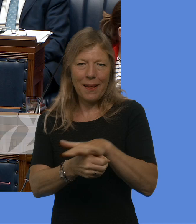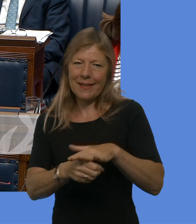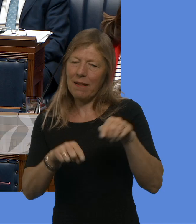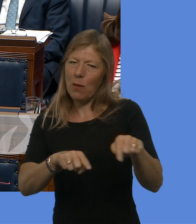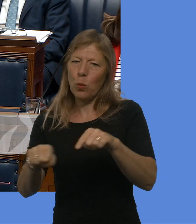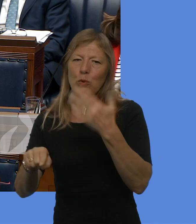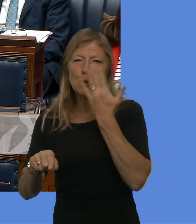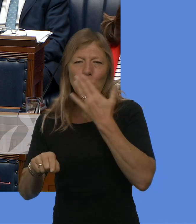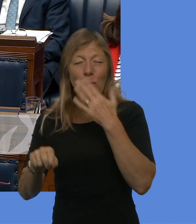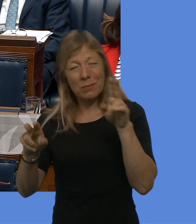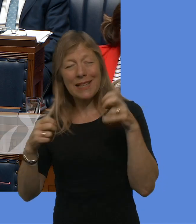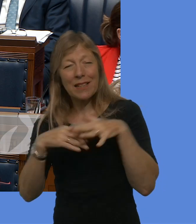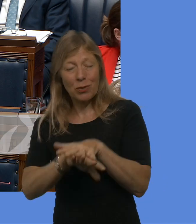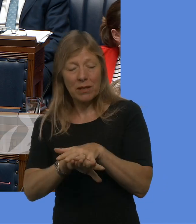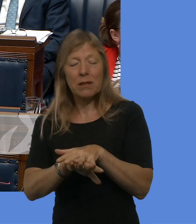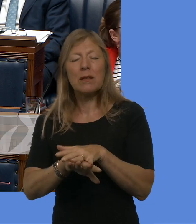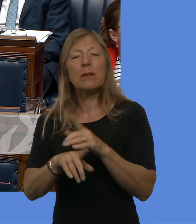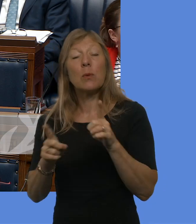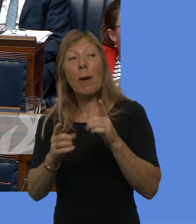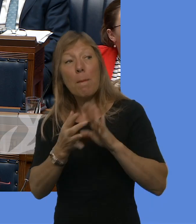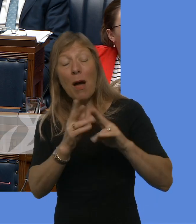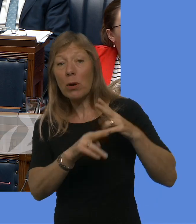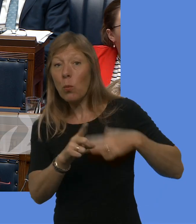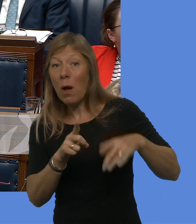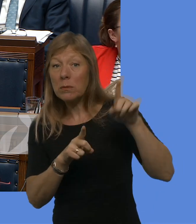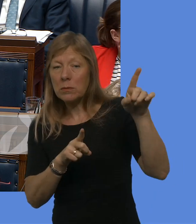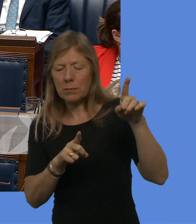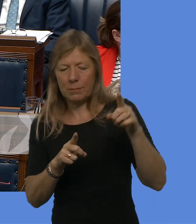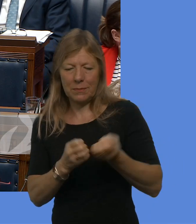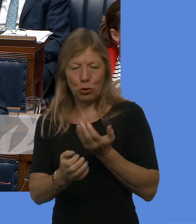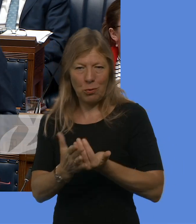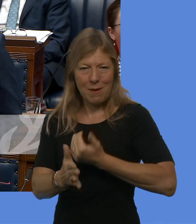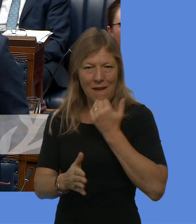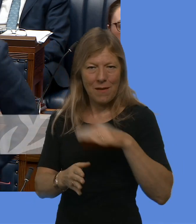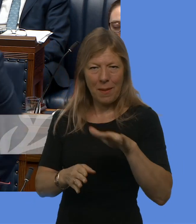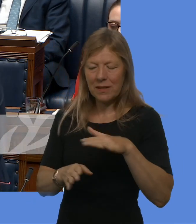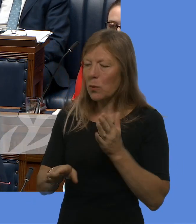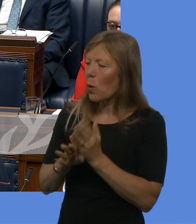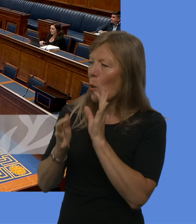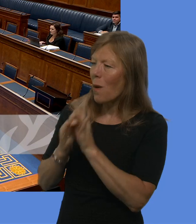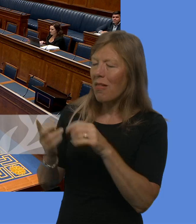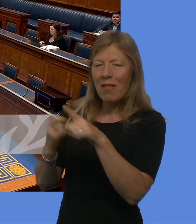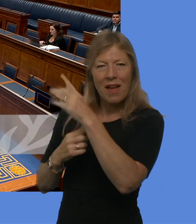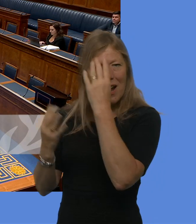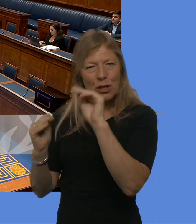respectively, work with their parents or partners across the education sector to meet this demand. Mr.